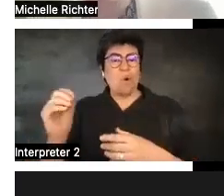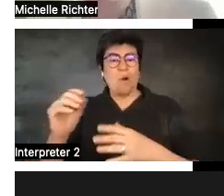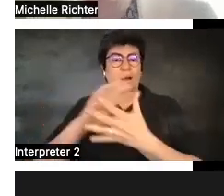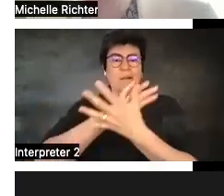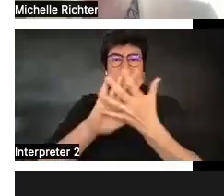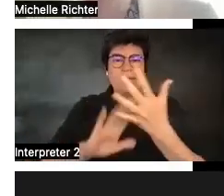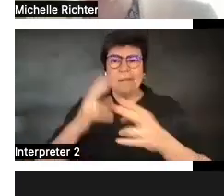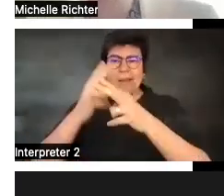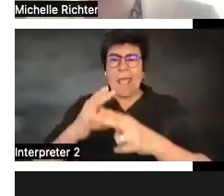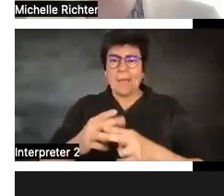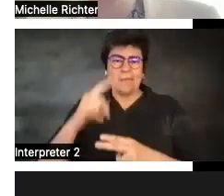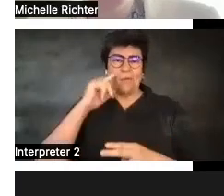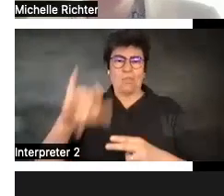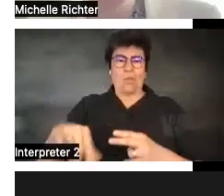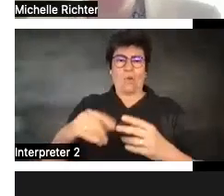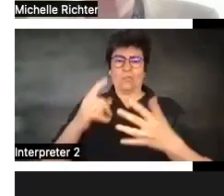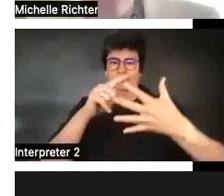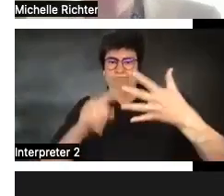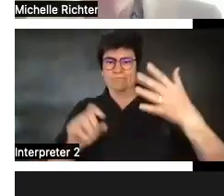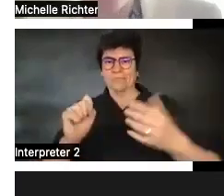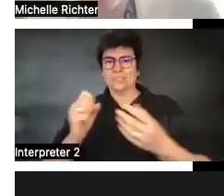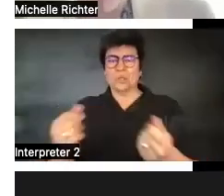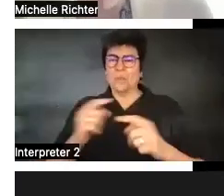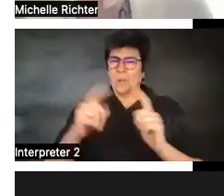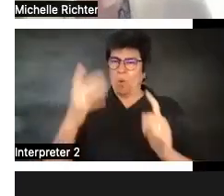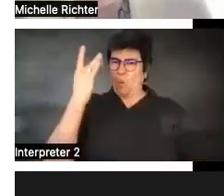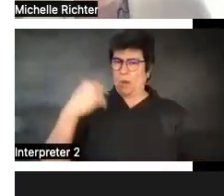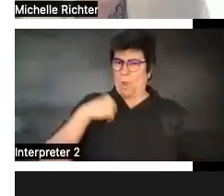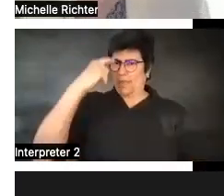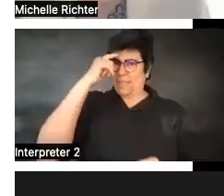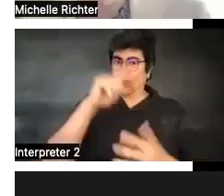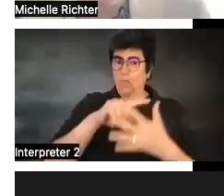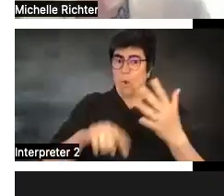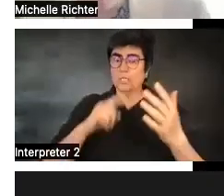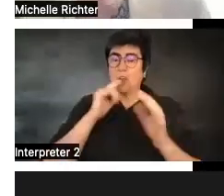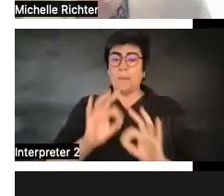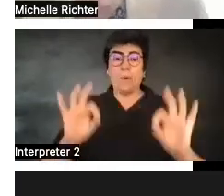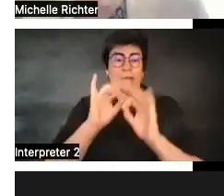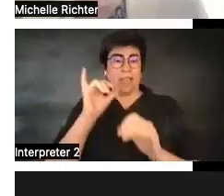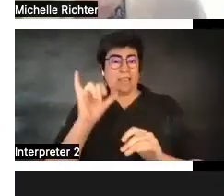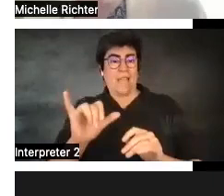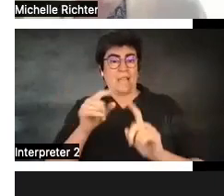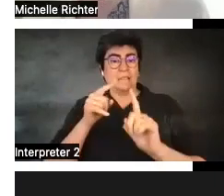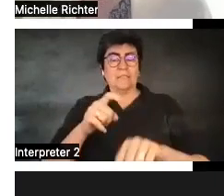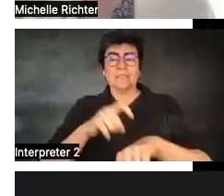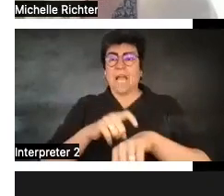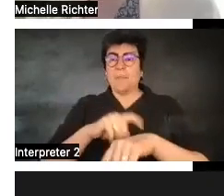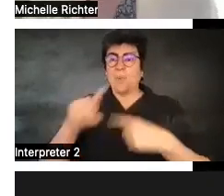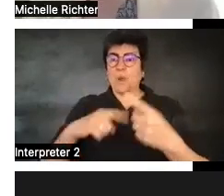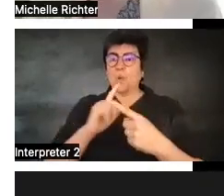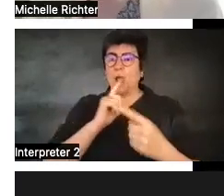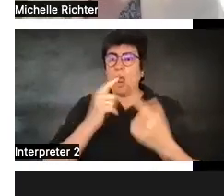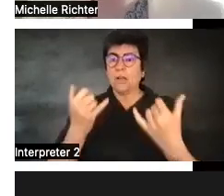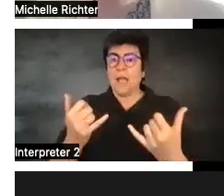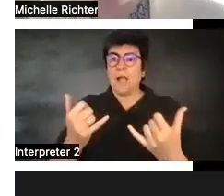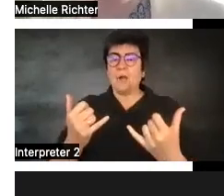name for these solutions, but why do I think they're important at this juncture where we stand now? I